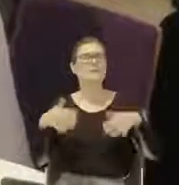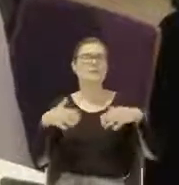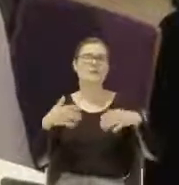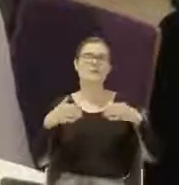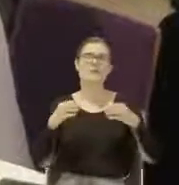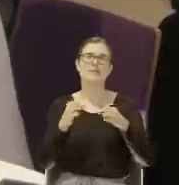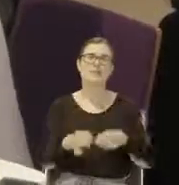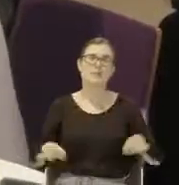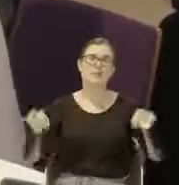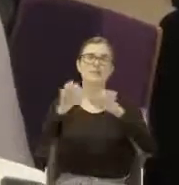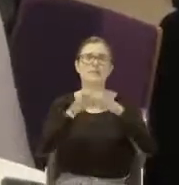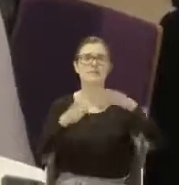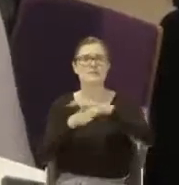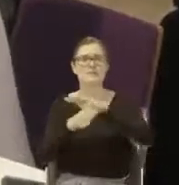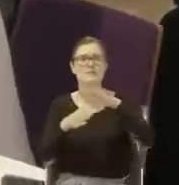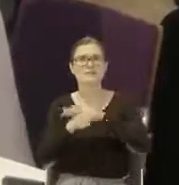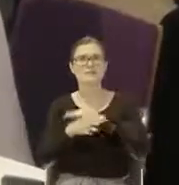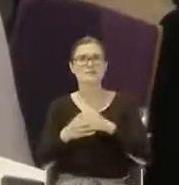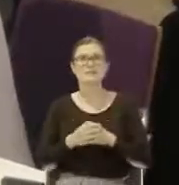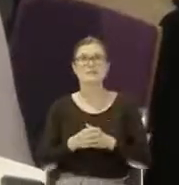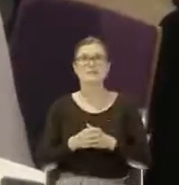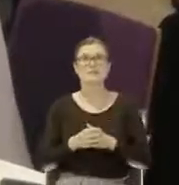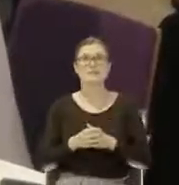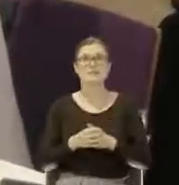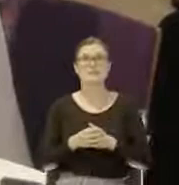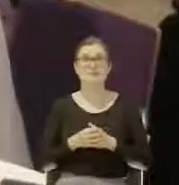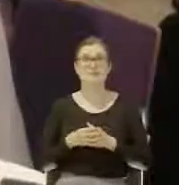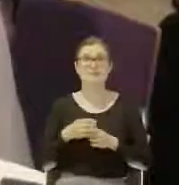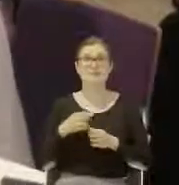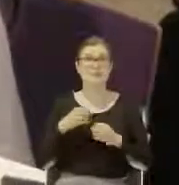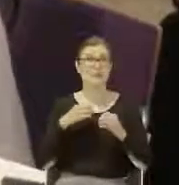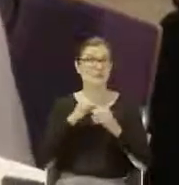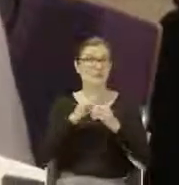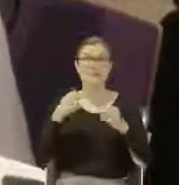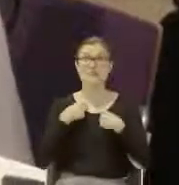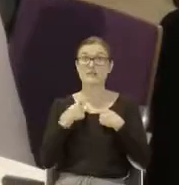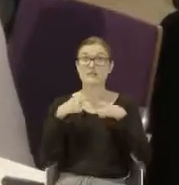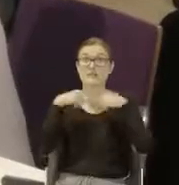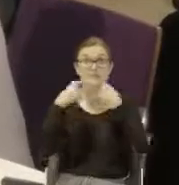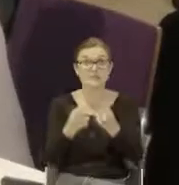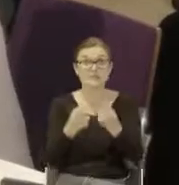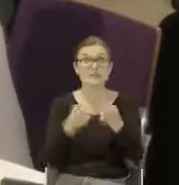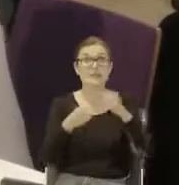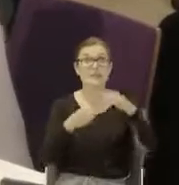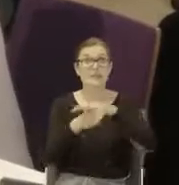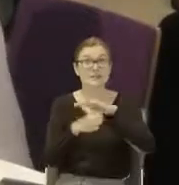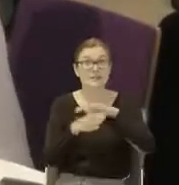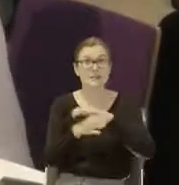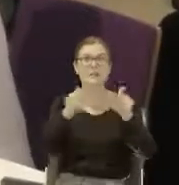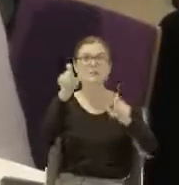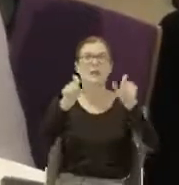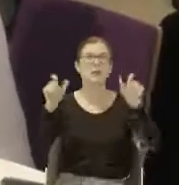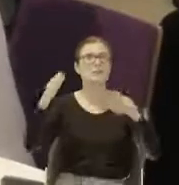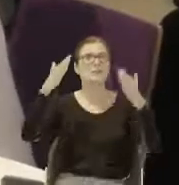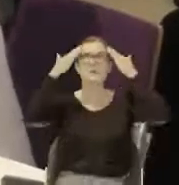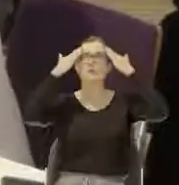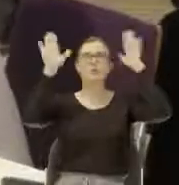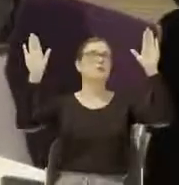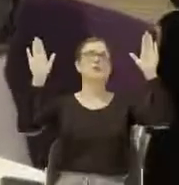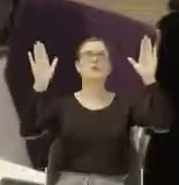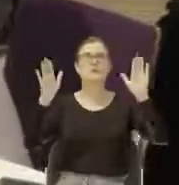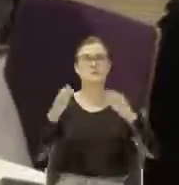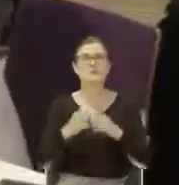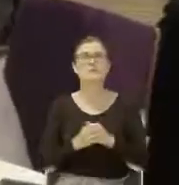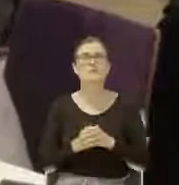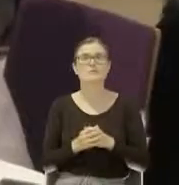you are also missing the opportunity to actually consolidate it. And there is progress that is being made. And this is why I